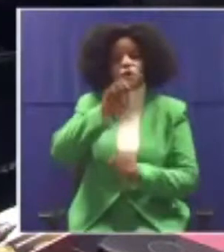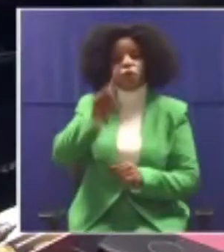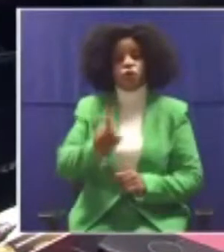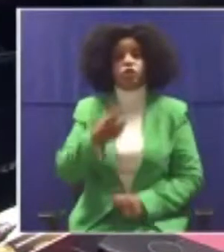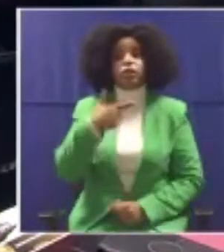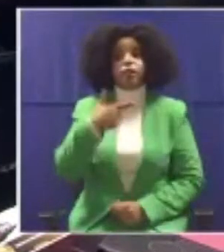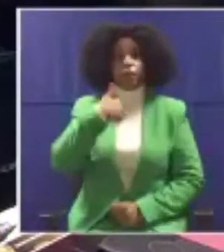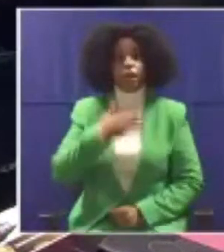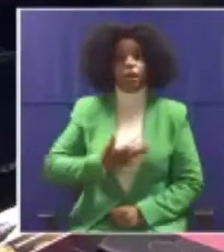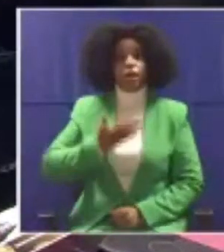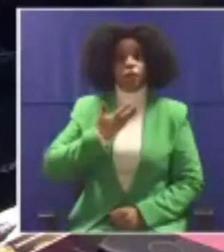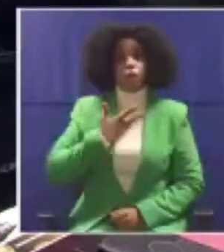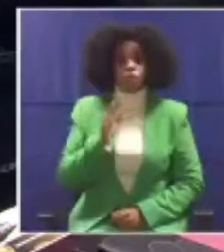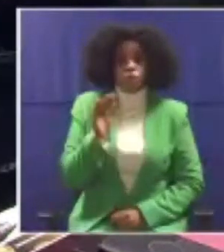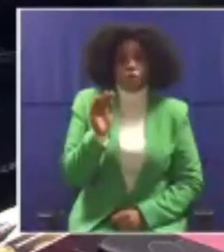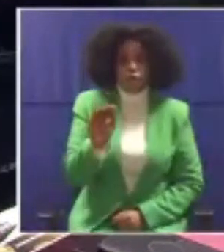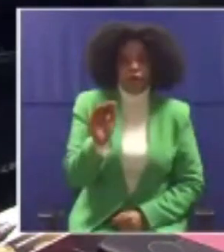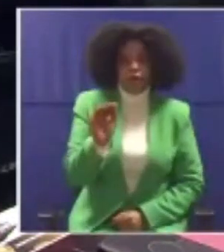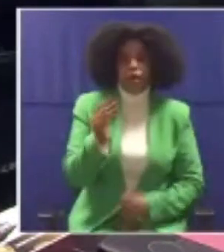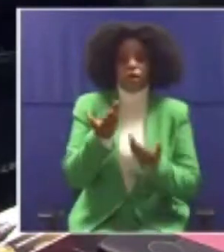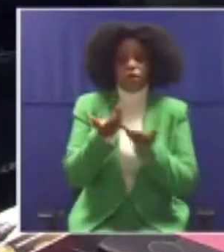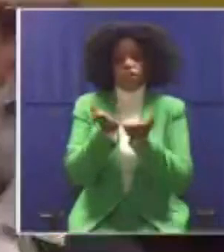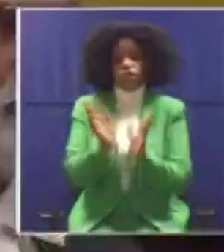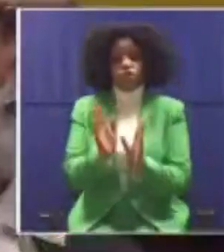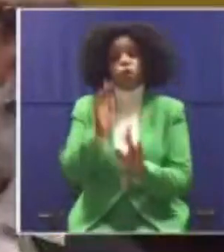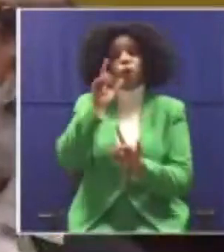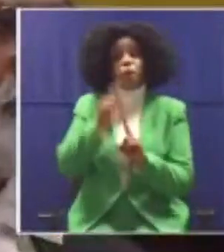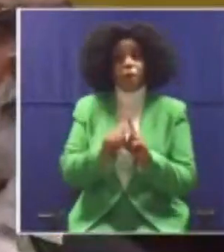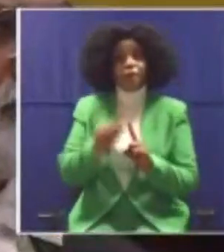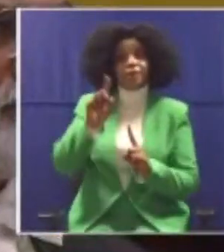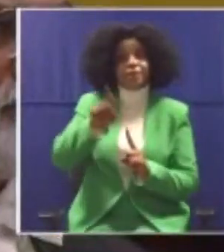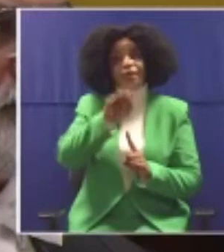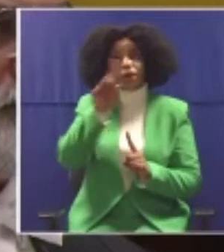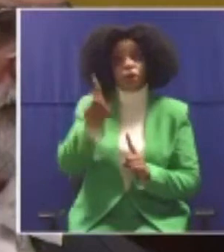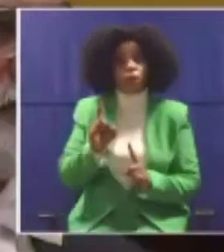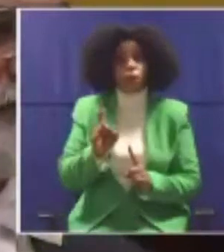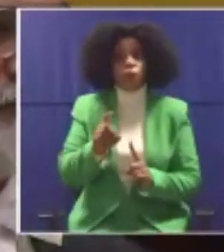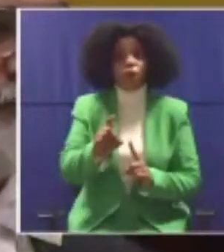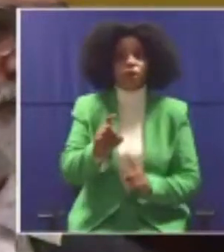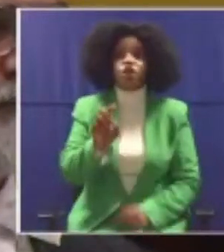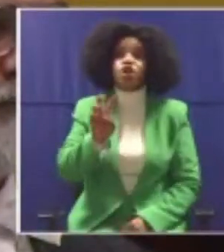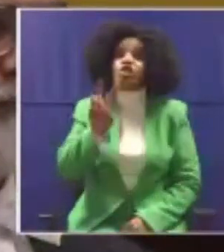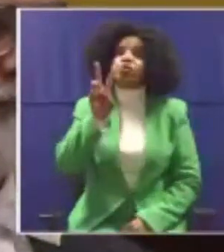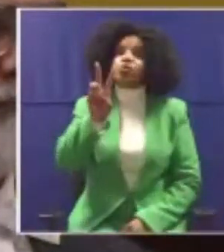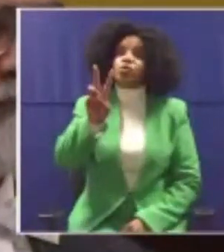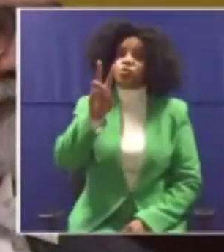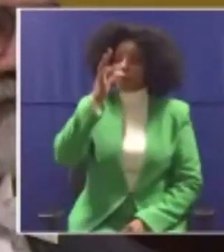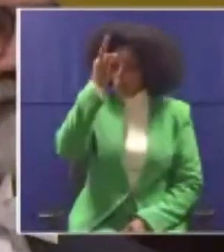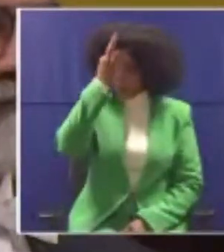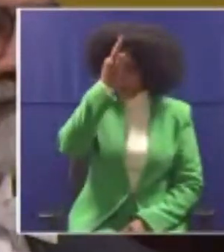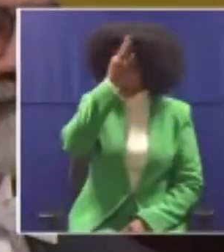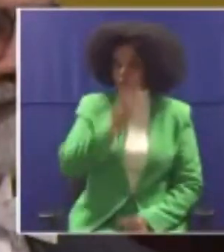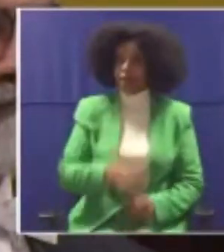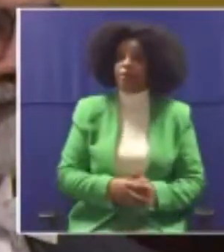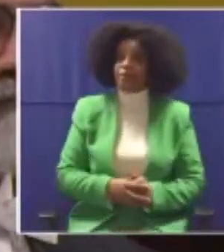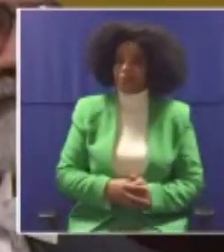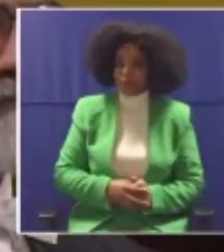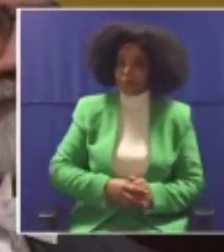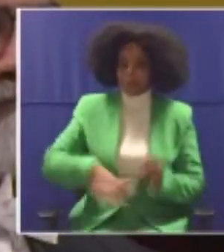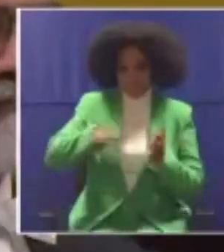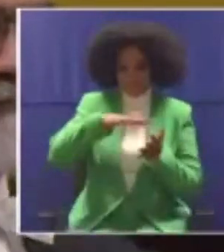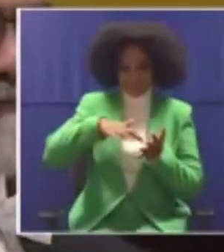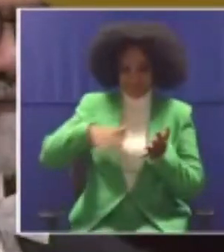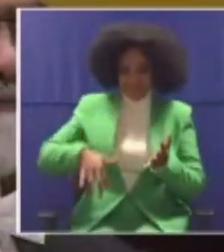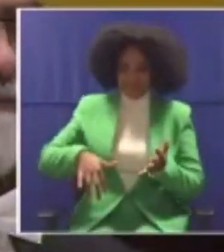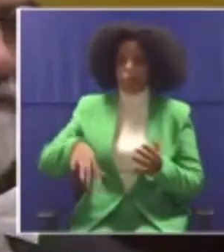that the member who asks the question have 2 minutes. Can make a statement followed by a question within